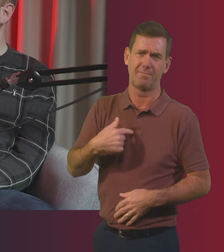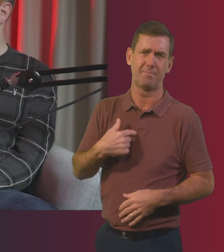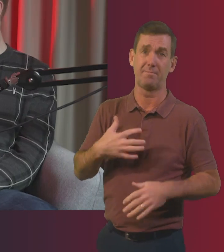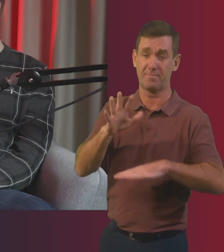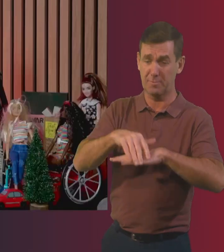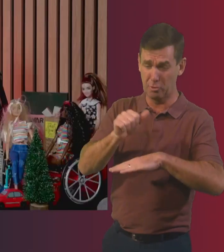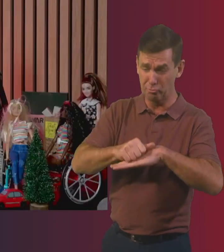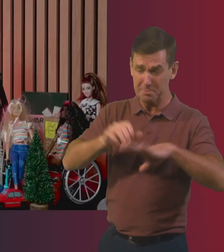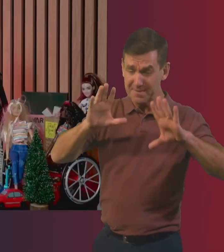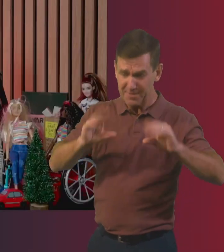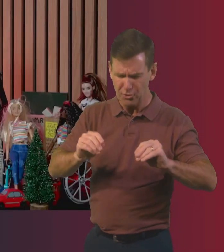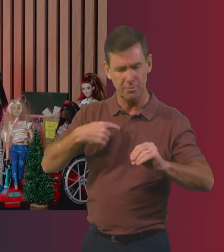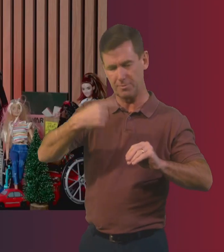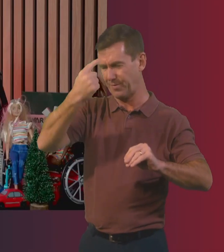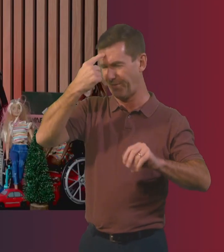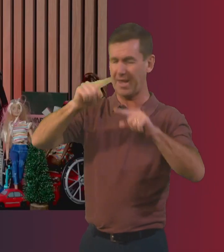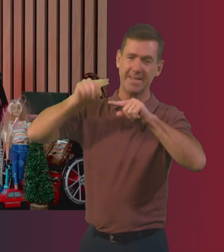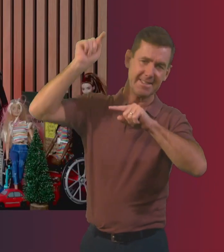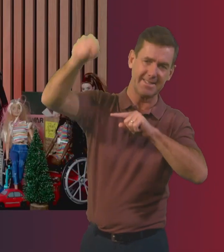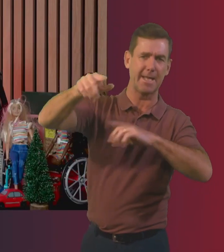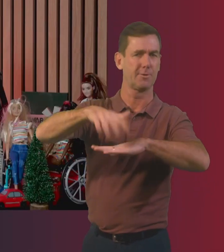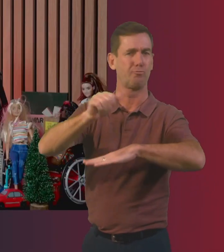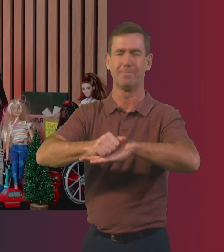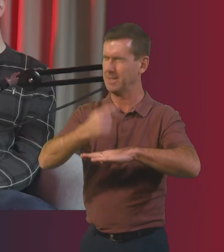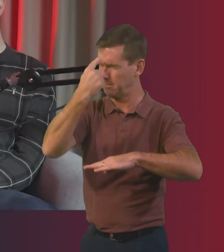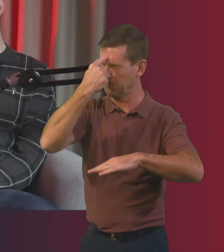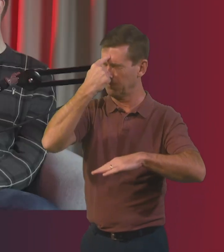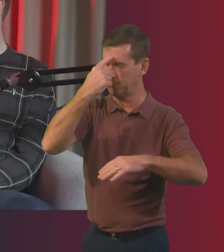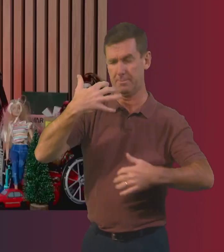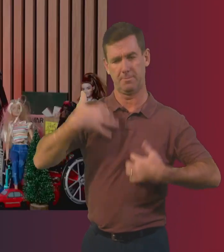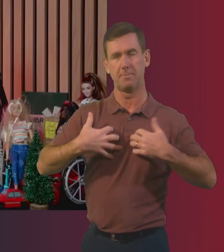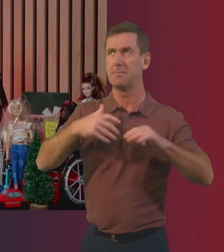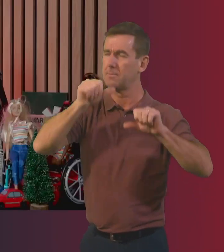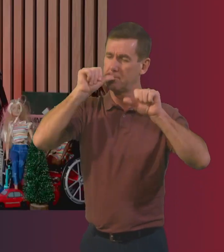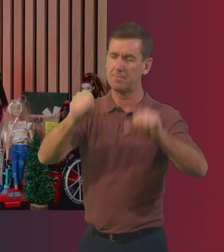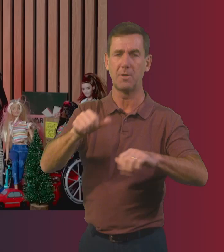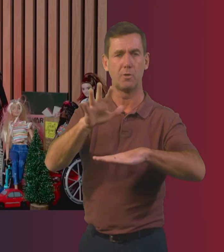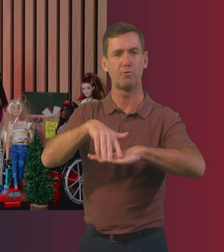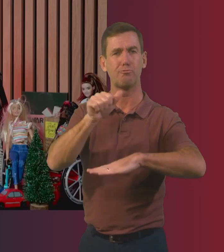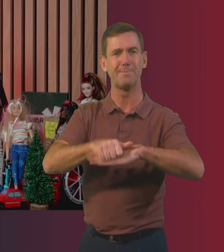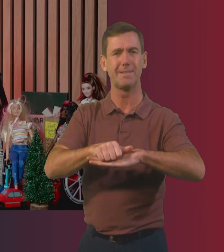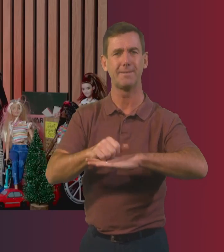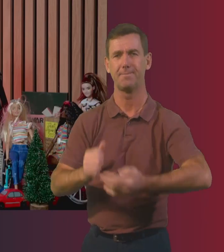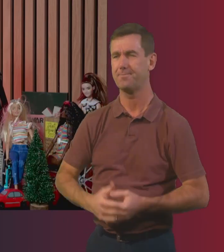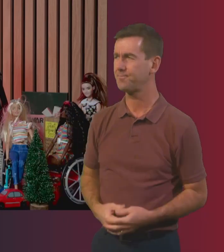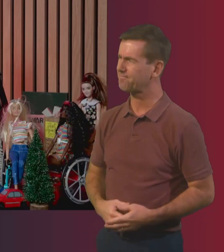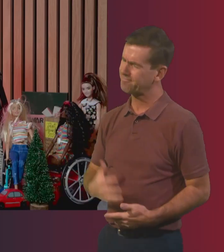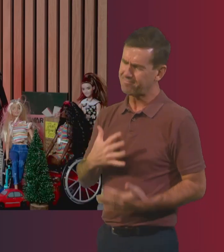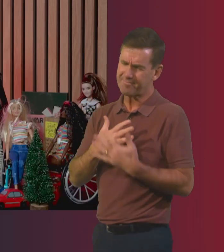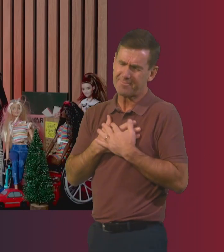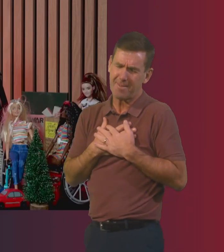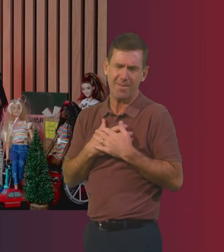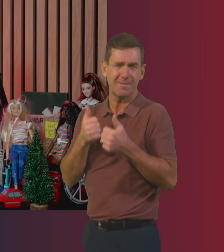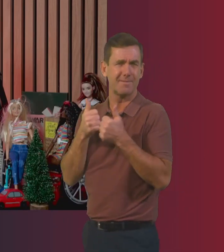I'm already thinking about next Christmas. Are you? Me. Oh, I love that for you. Big Christmas guy, yeah. We were talking about kind of being a bit